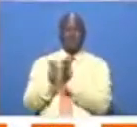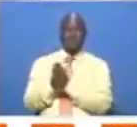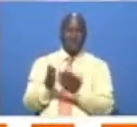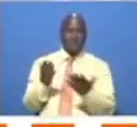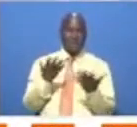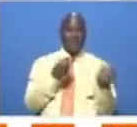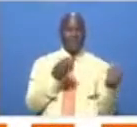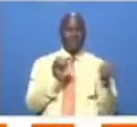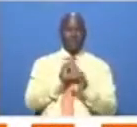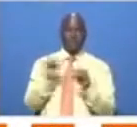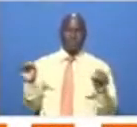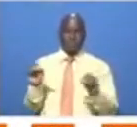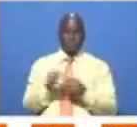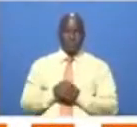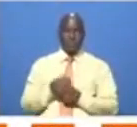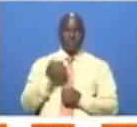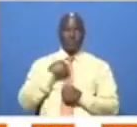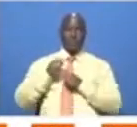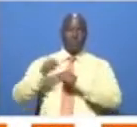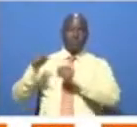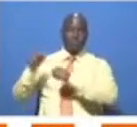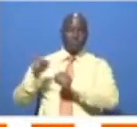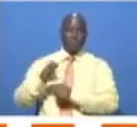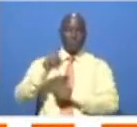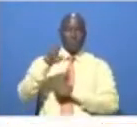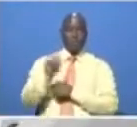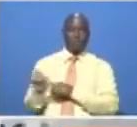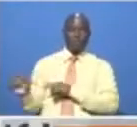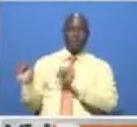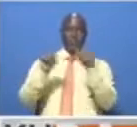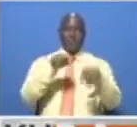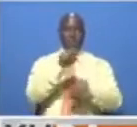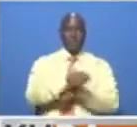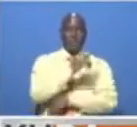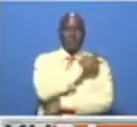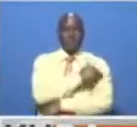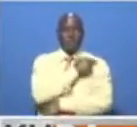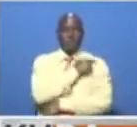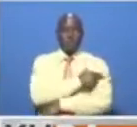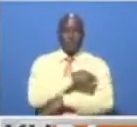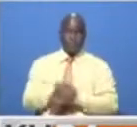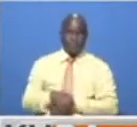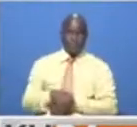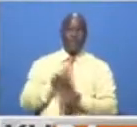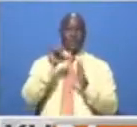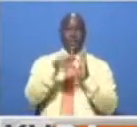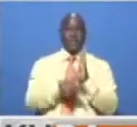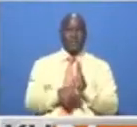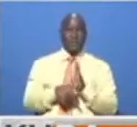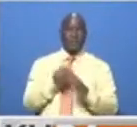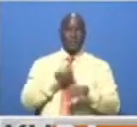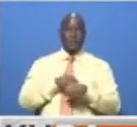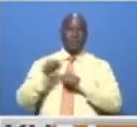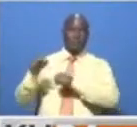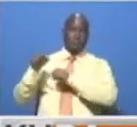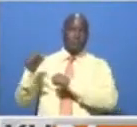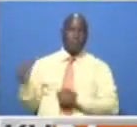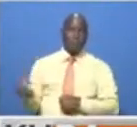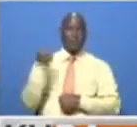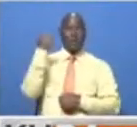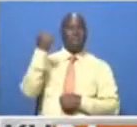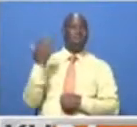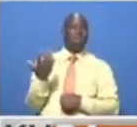been easy. Aliconverse akiwa hapa Mpeketoni nikamleta hapa hospitali. Then after converse kuamka